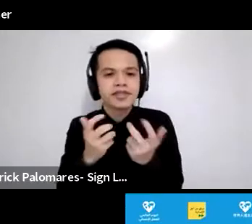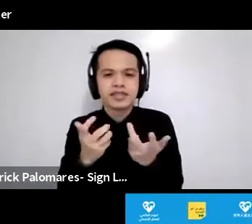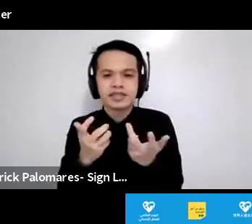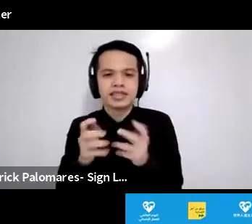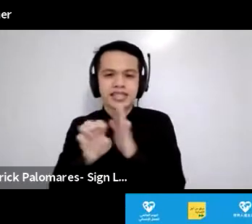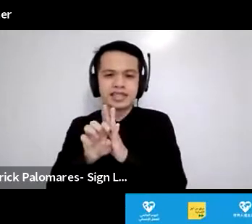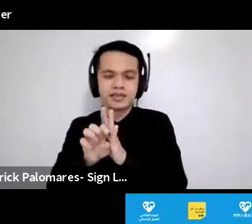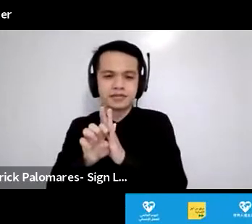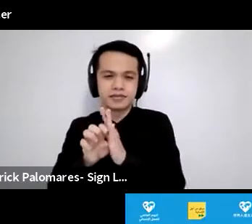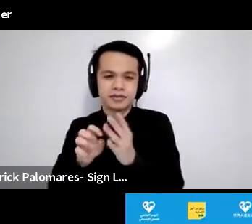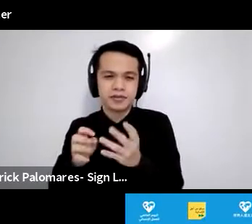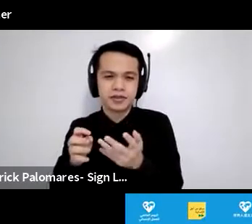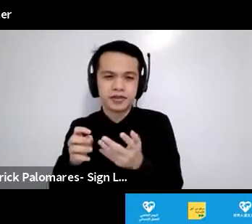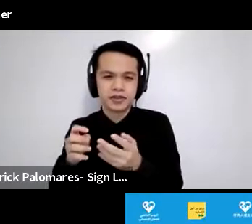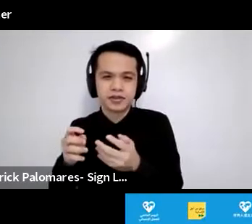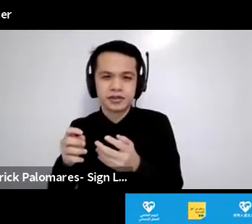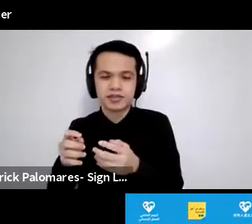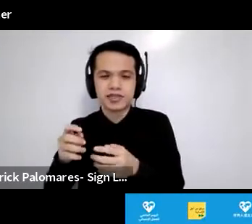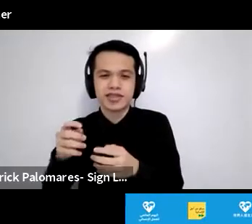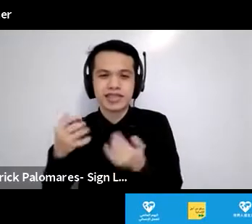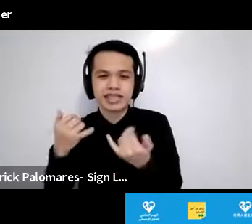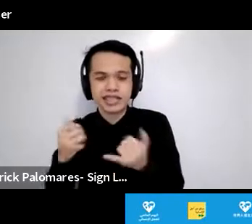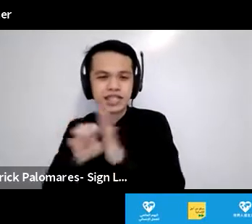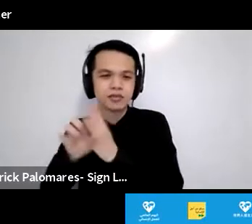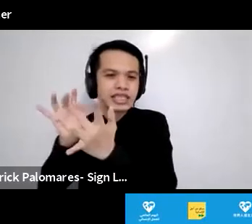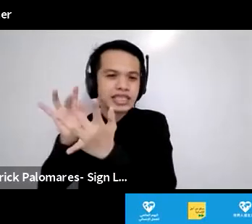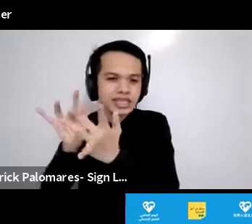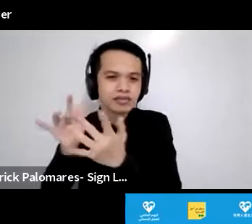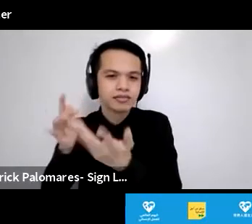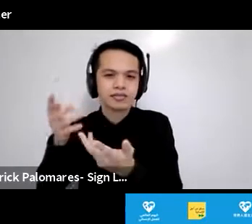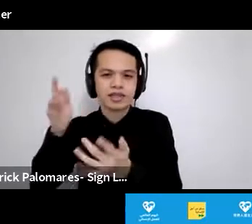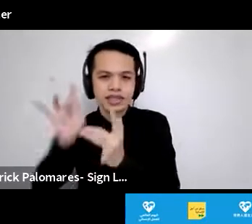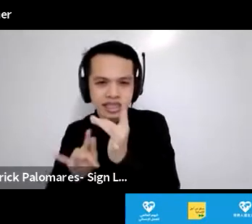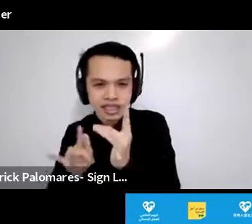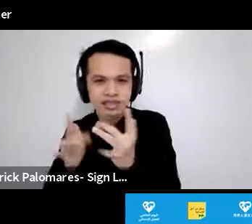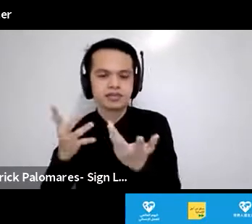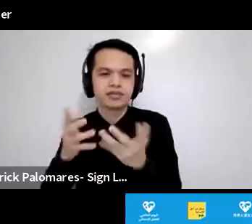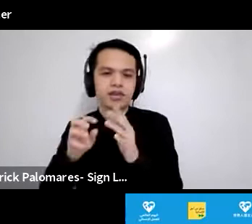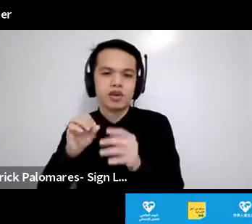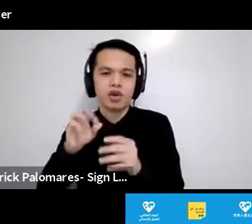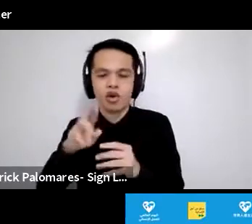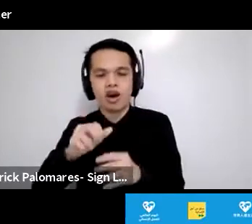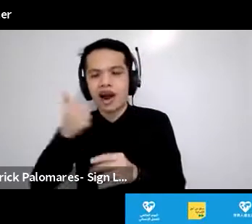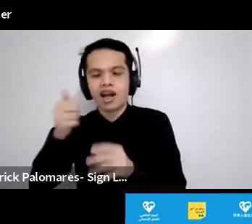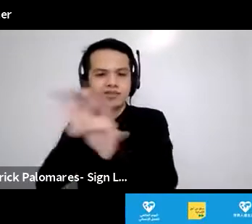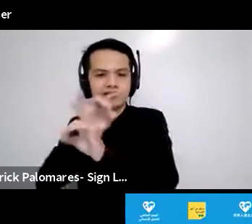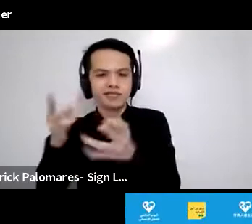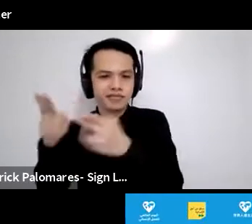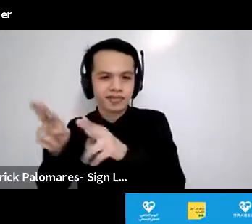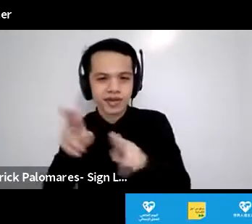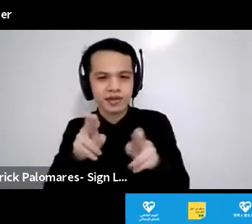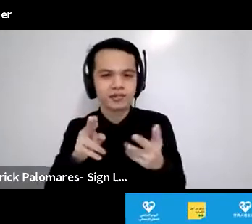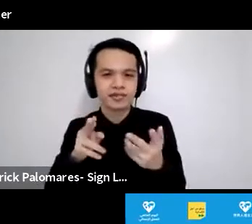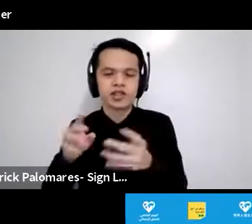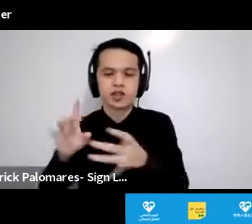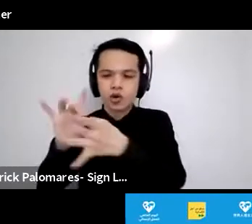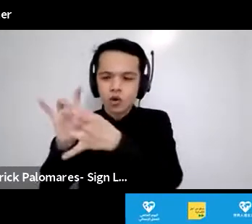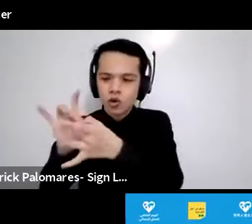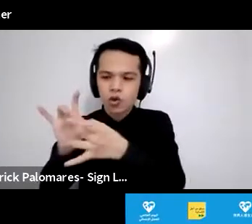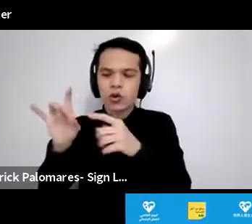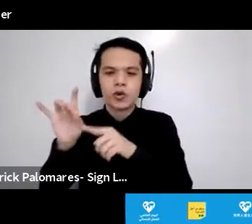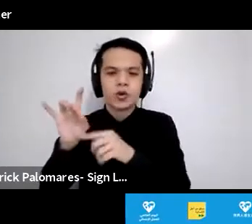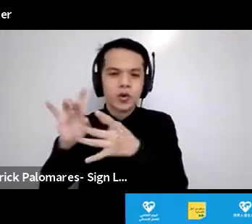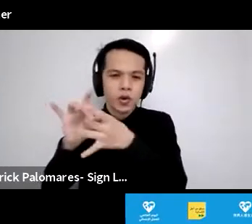commercial telecommunications are down, as in most major crises or disasters, coordination